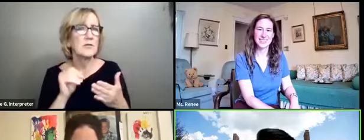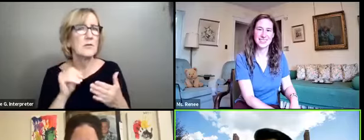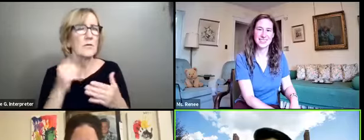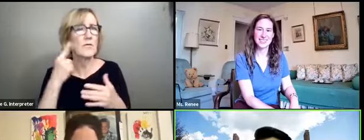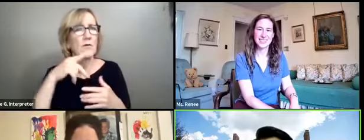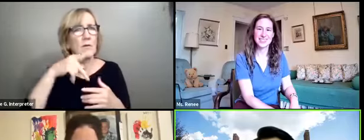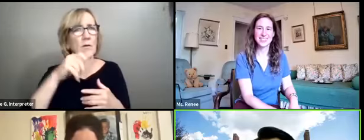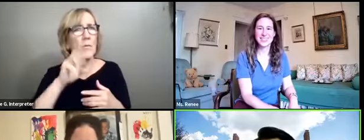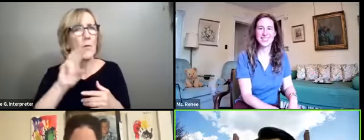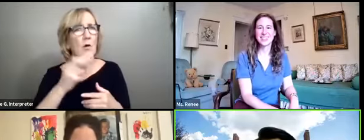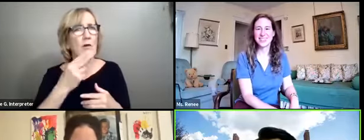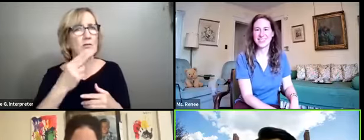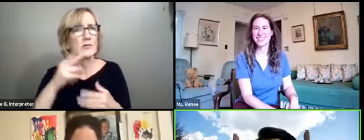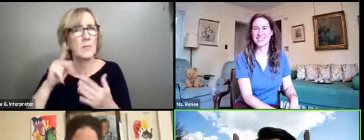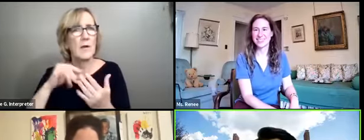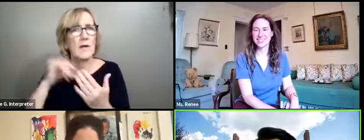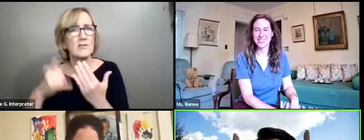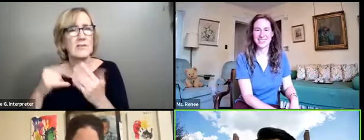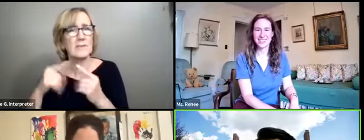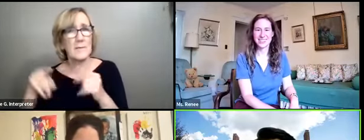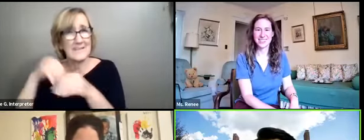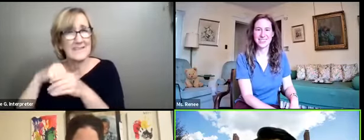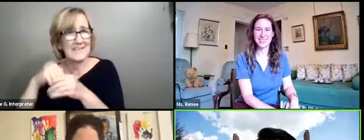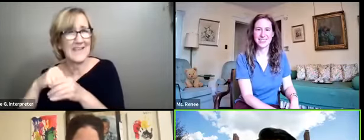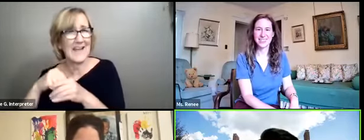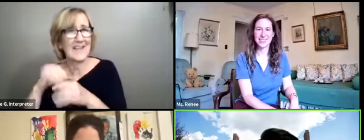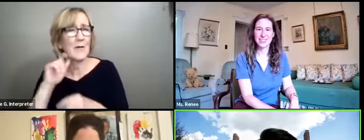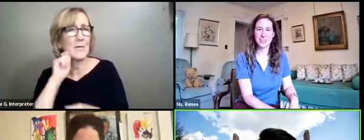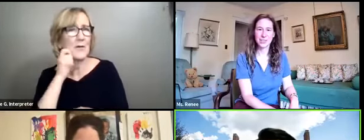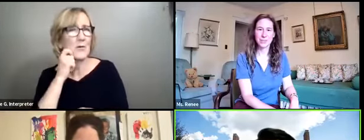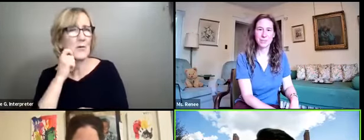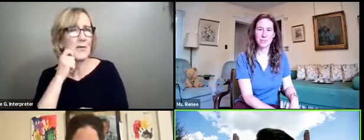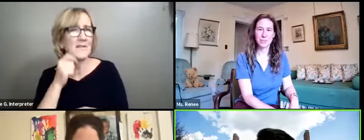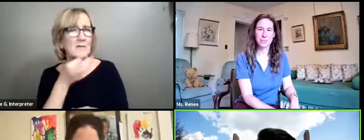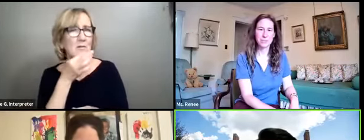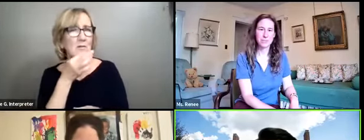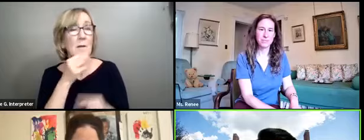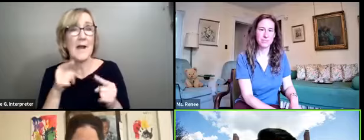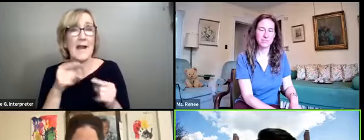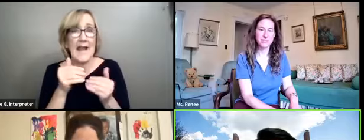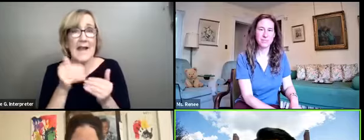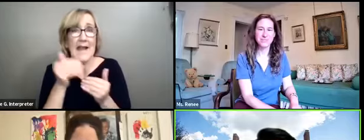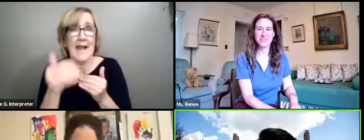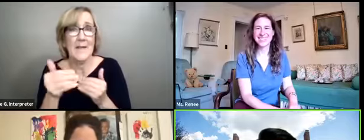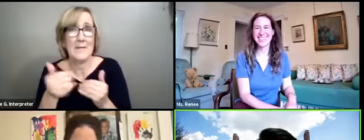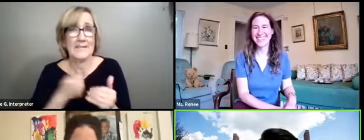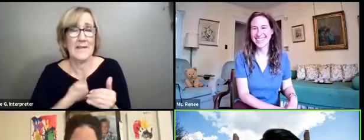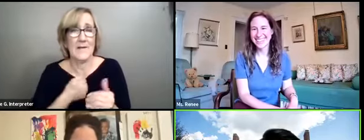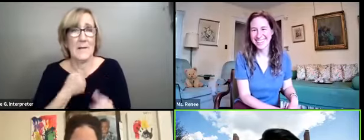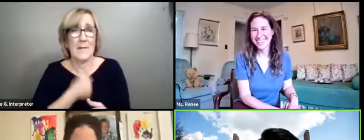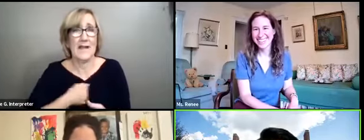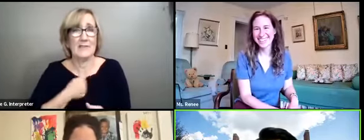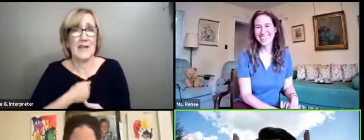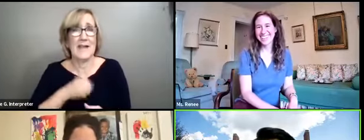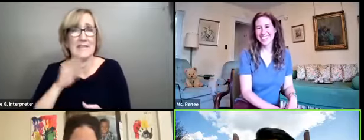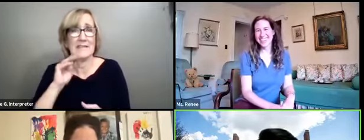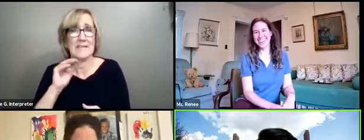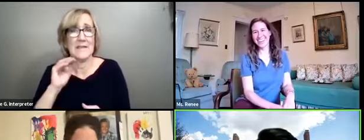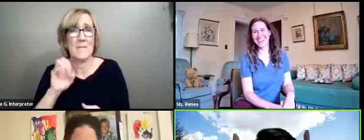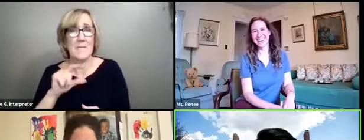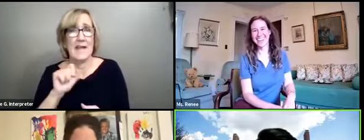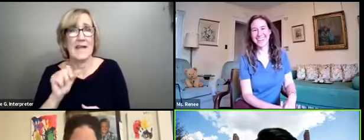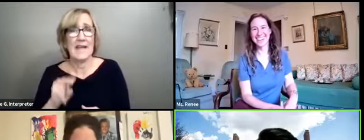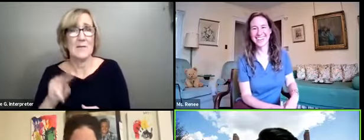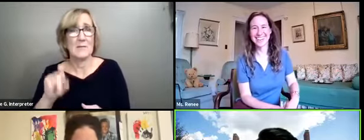within inside. So that'll be pretty cool. So I got a little bit ahead of myself. I apologize. Megan was supposed to come in there earlier and